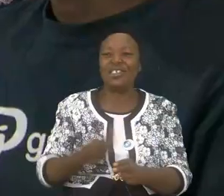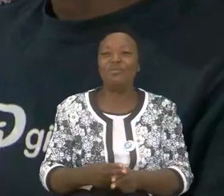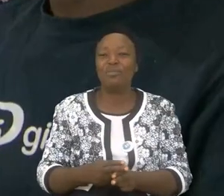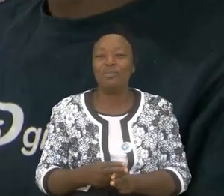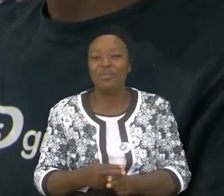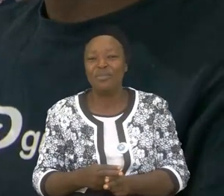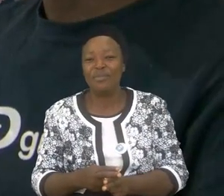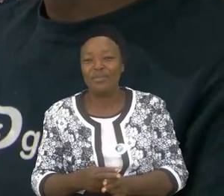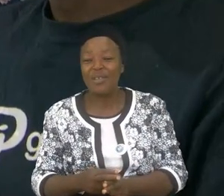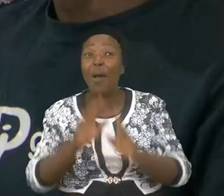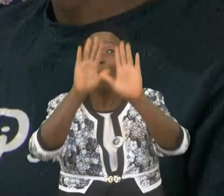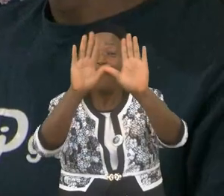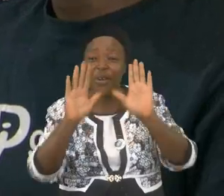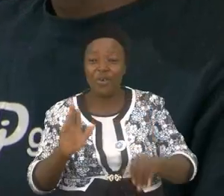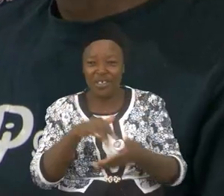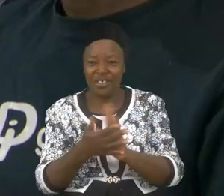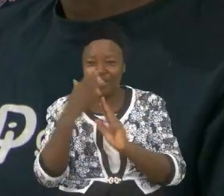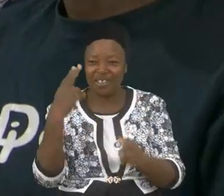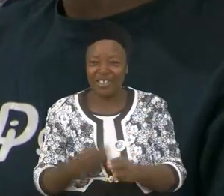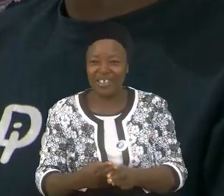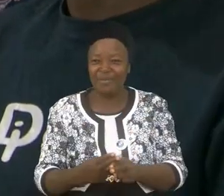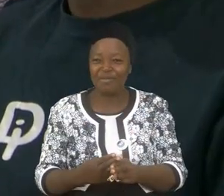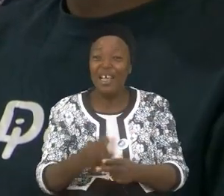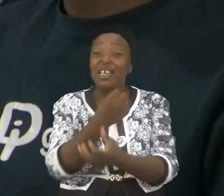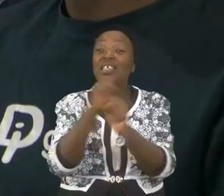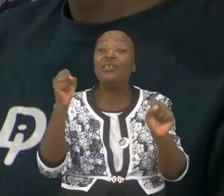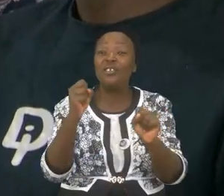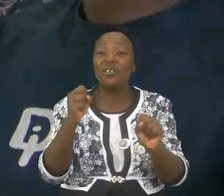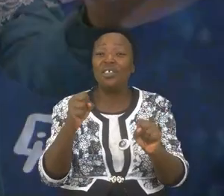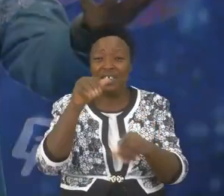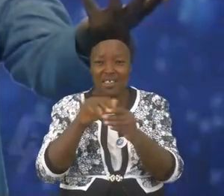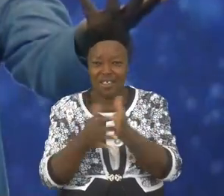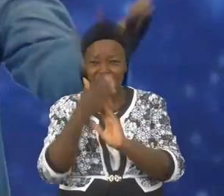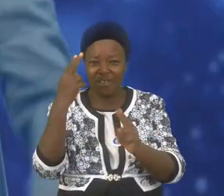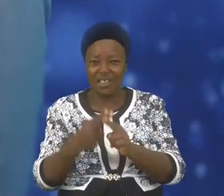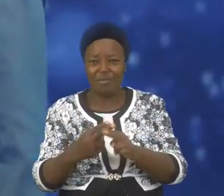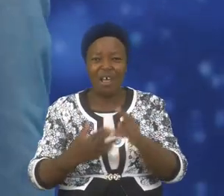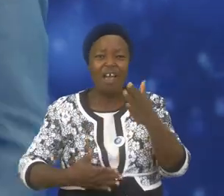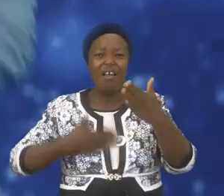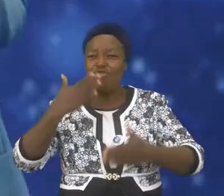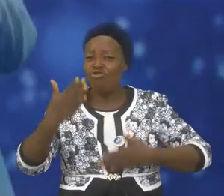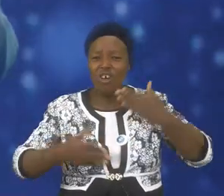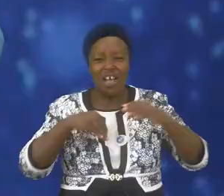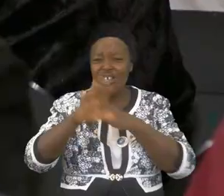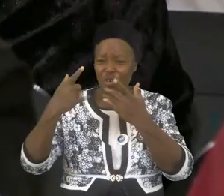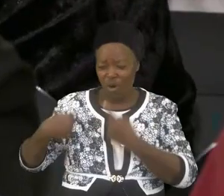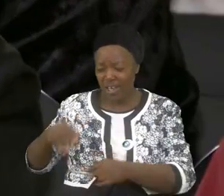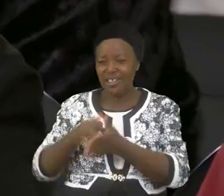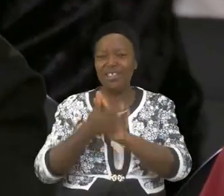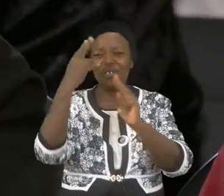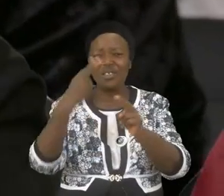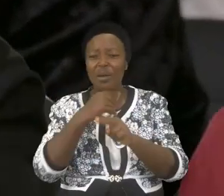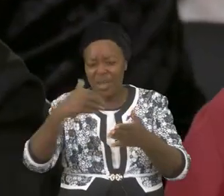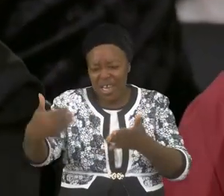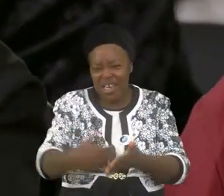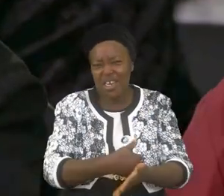Salvation. Amen. Joy in your heart. Amen. A new lease of life for you tonight. We have